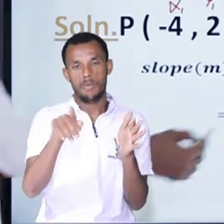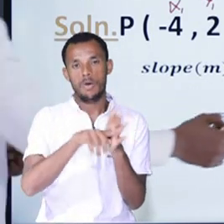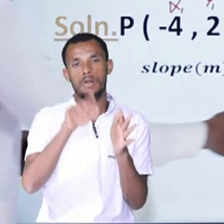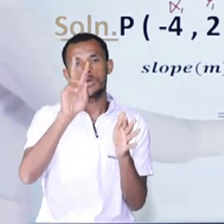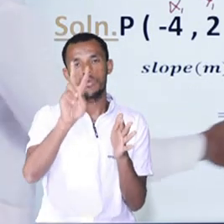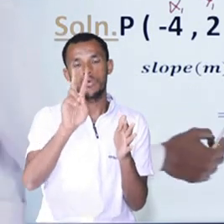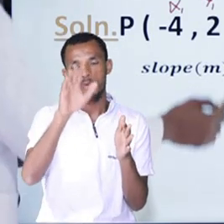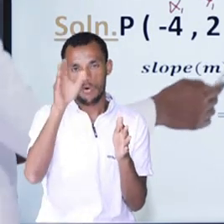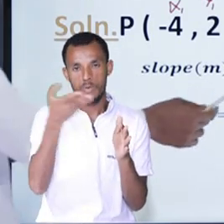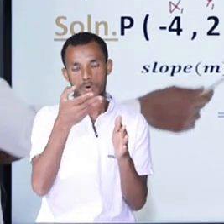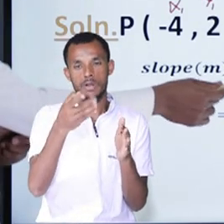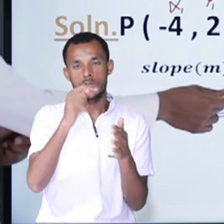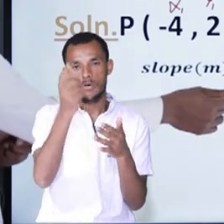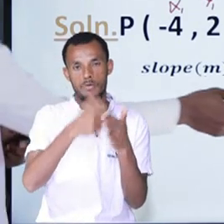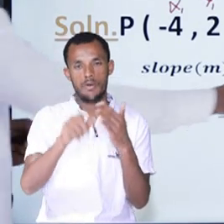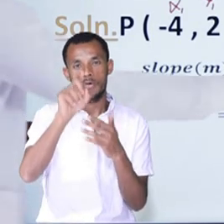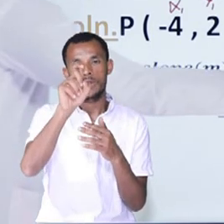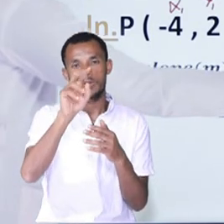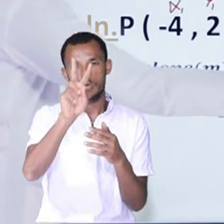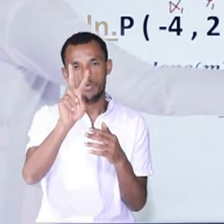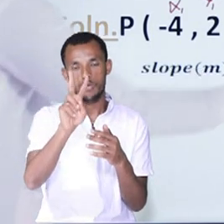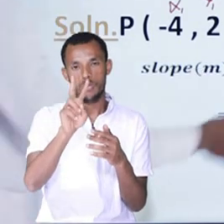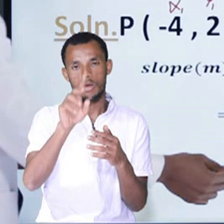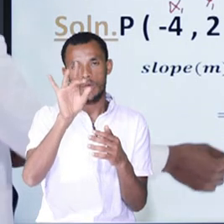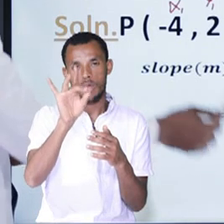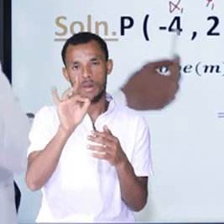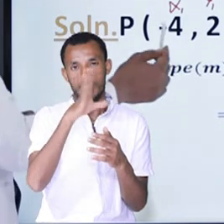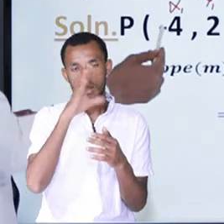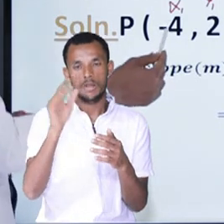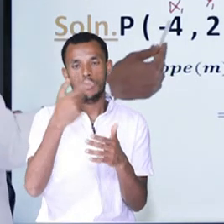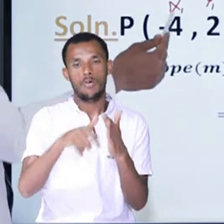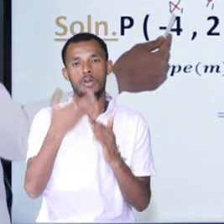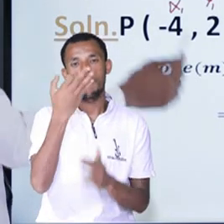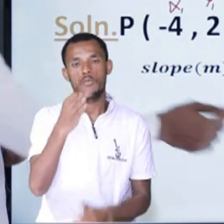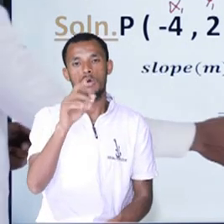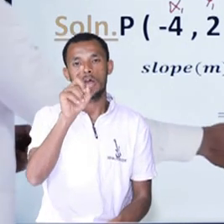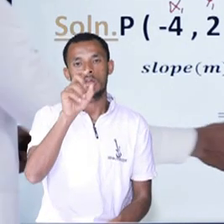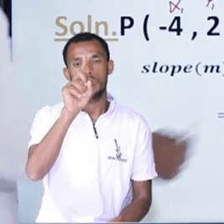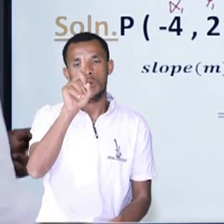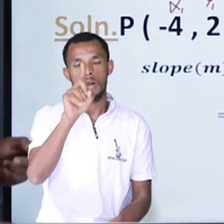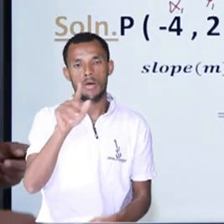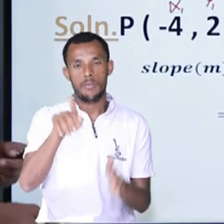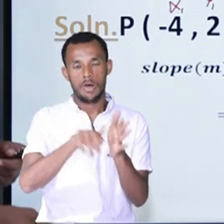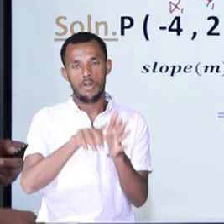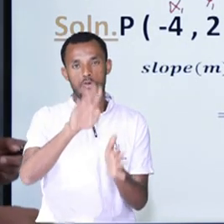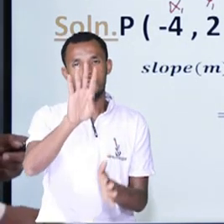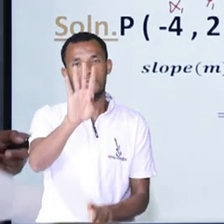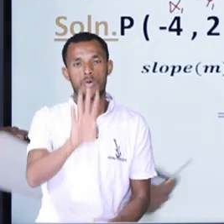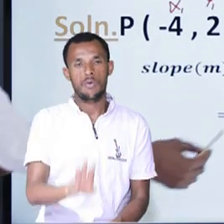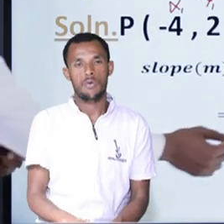2 over the value of x2 is 8 and the value of x1 is minus